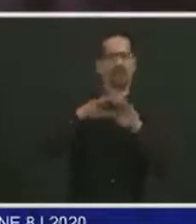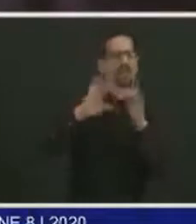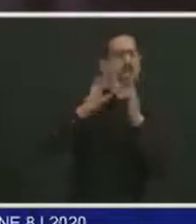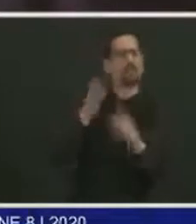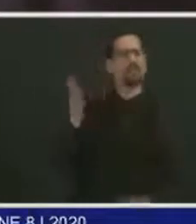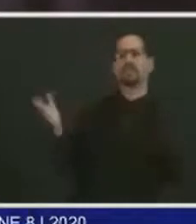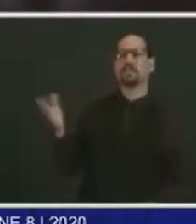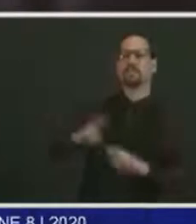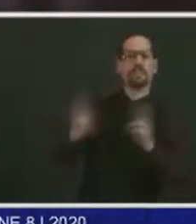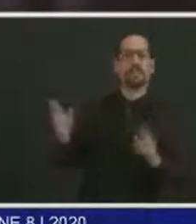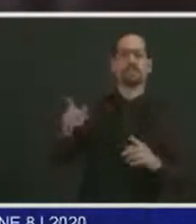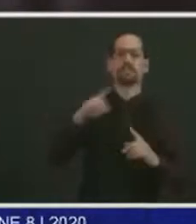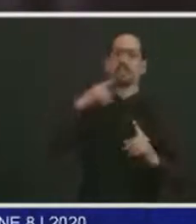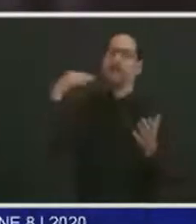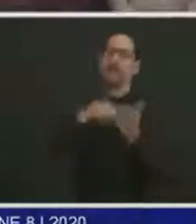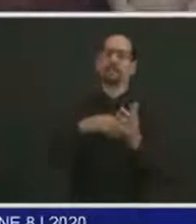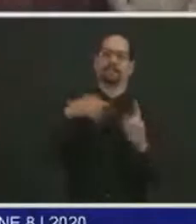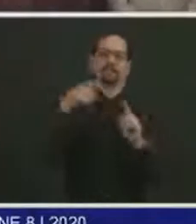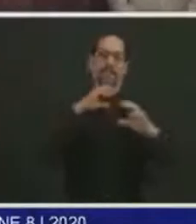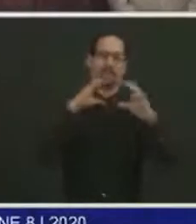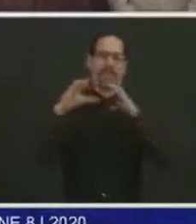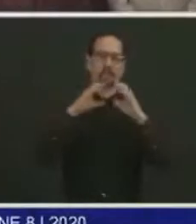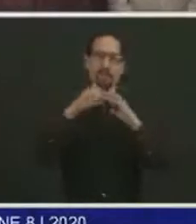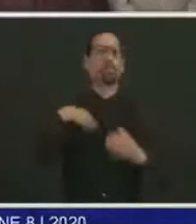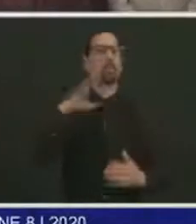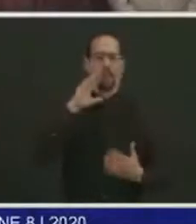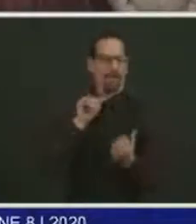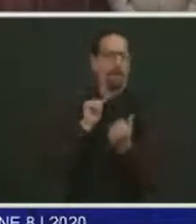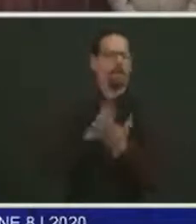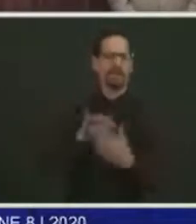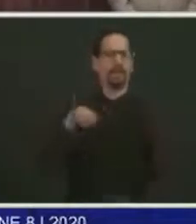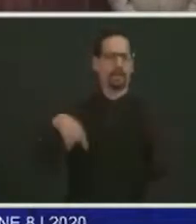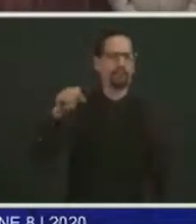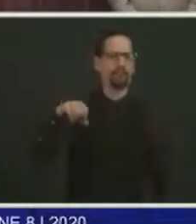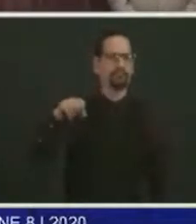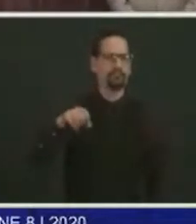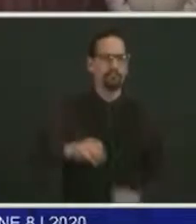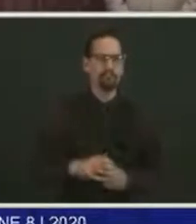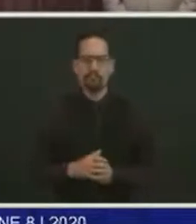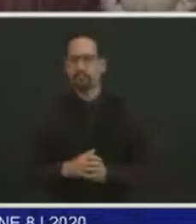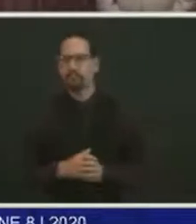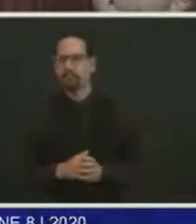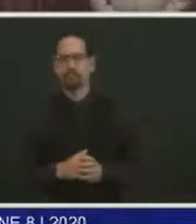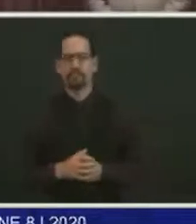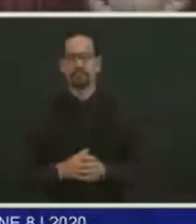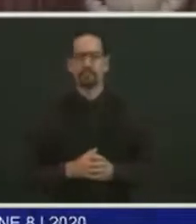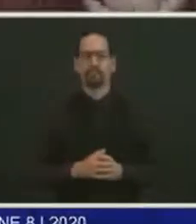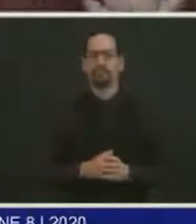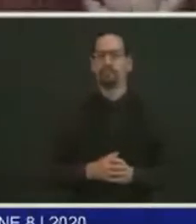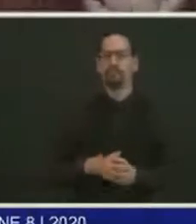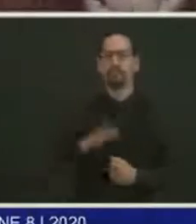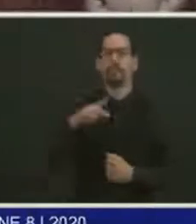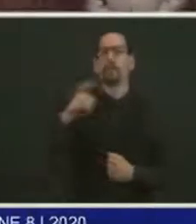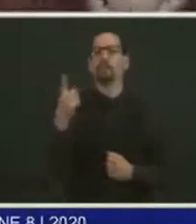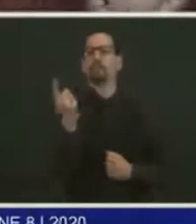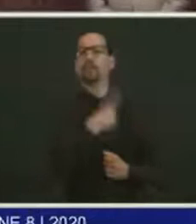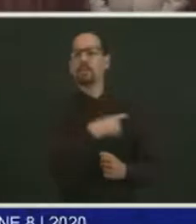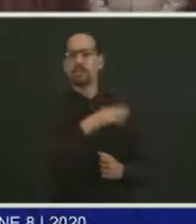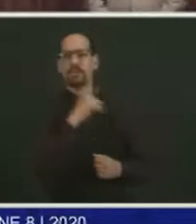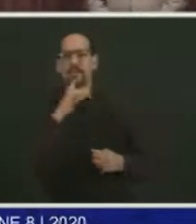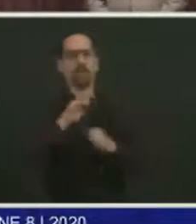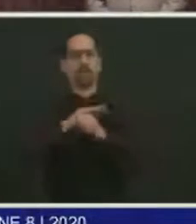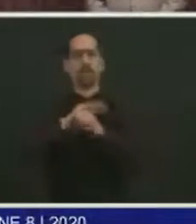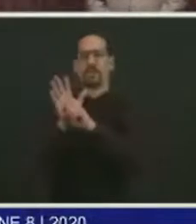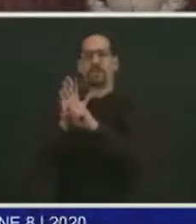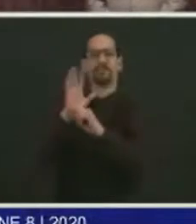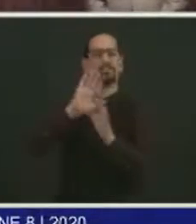and something we have to address. Governor, so I'll get to those people today. Thank you. Not a coronavirus question, but related